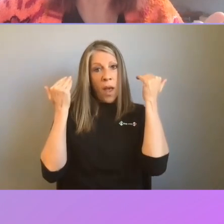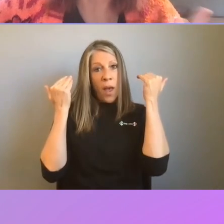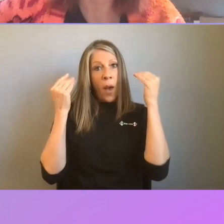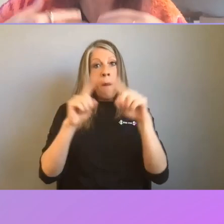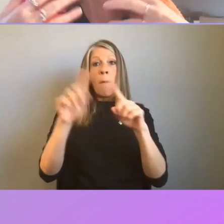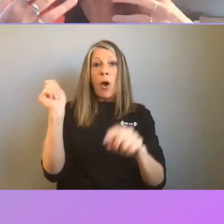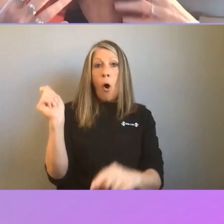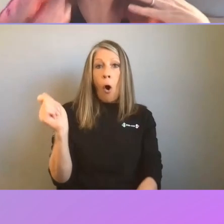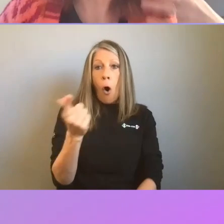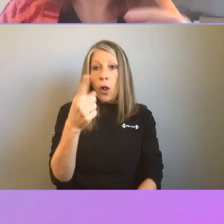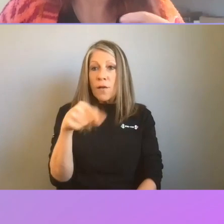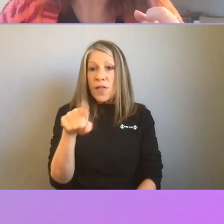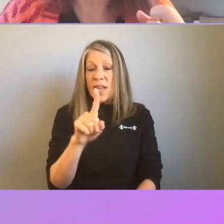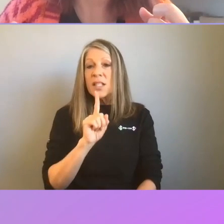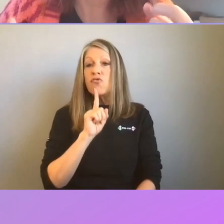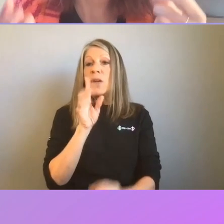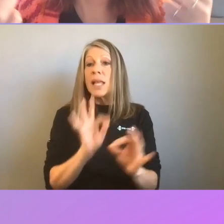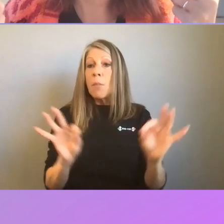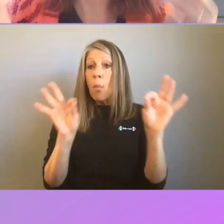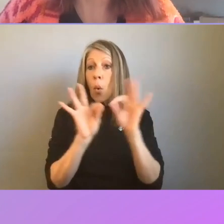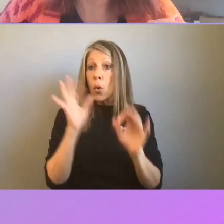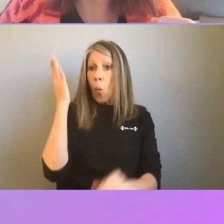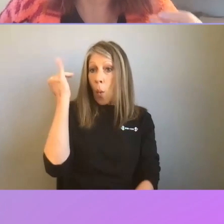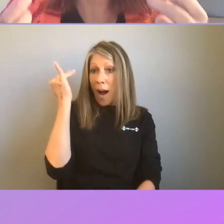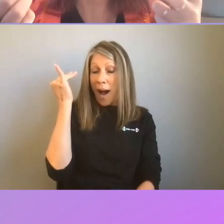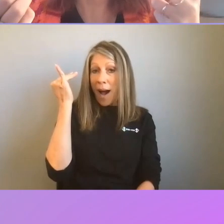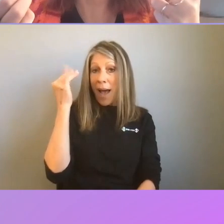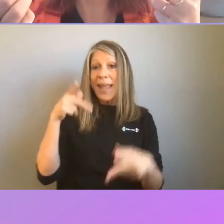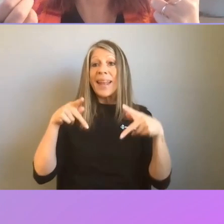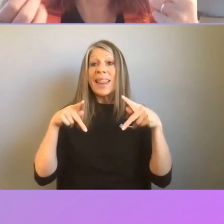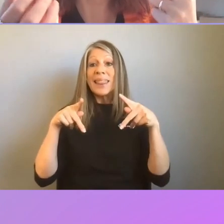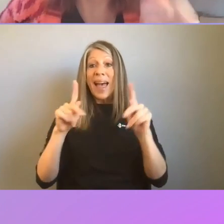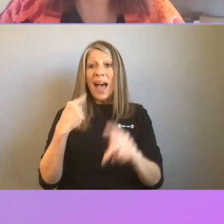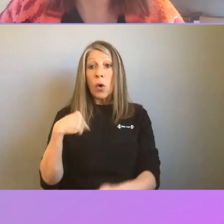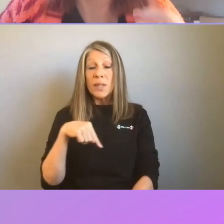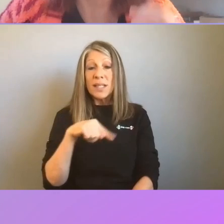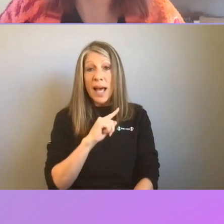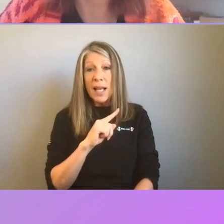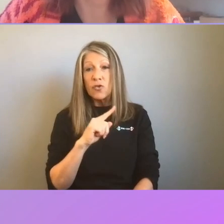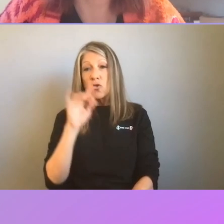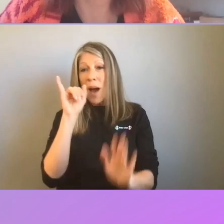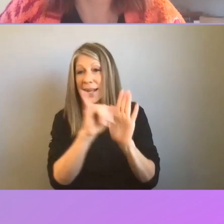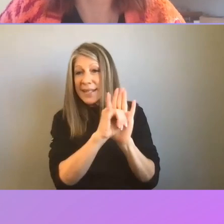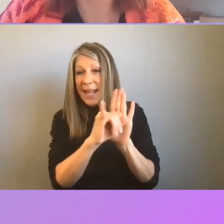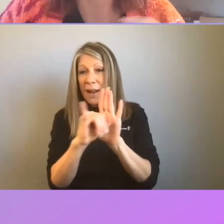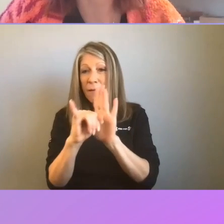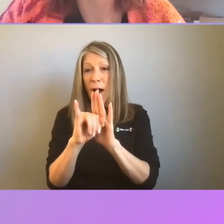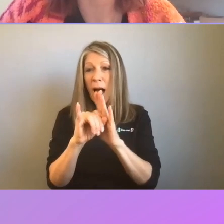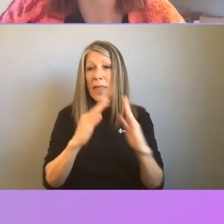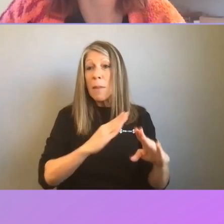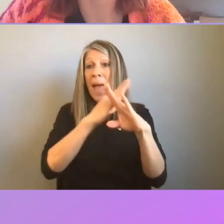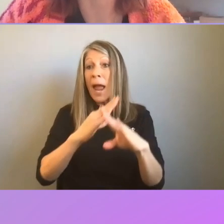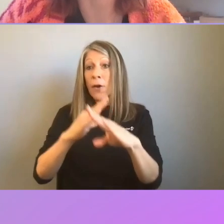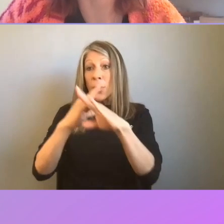of this is important because it allows us to identify what those barriers are and